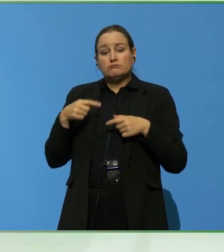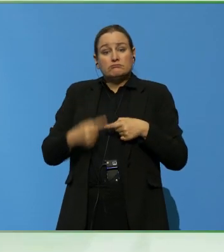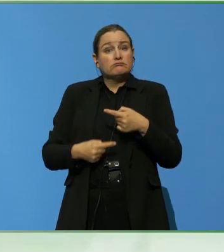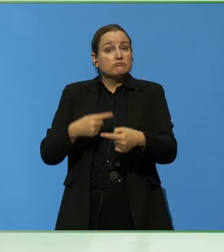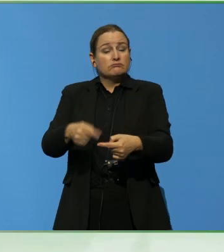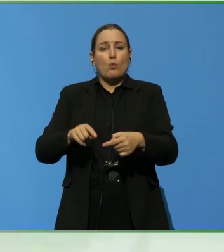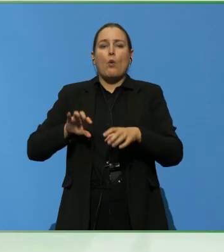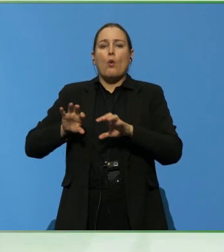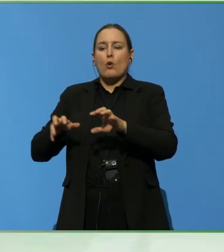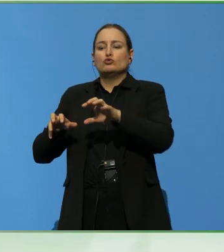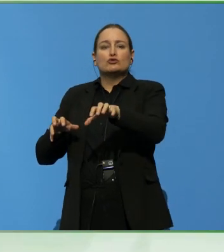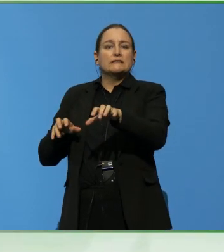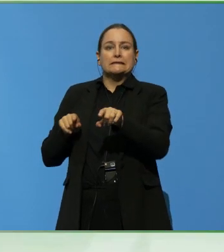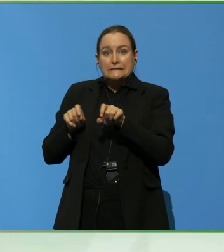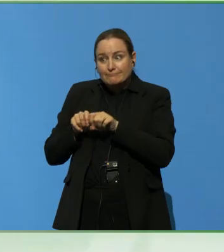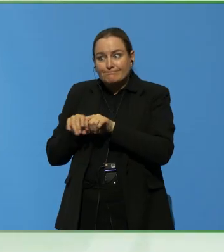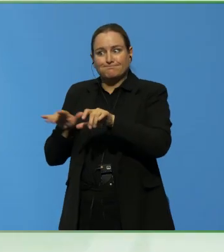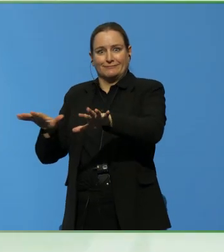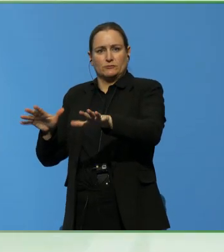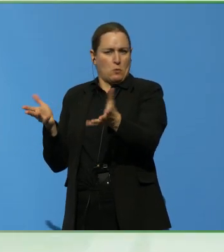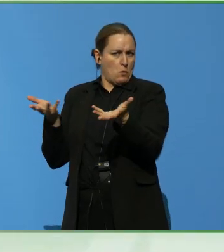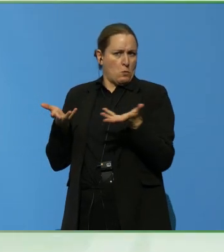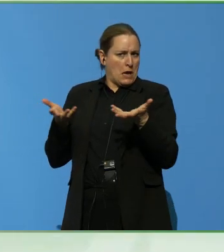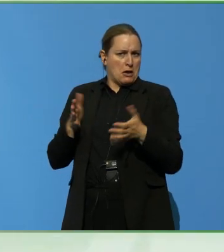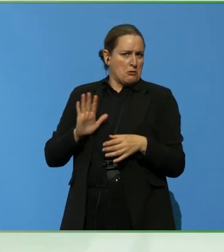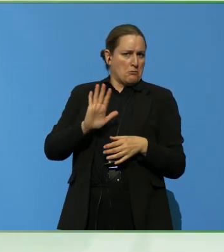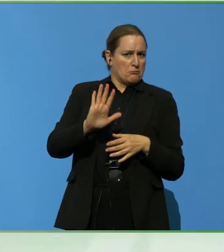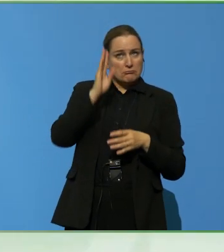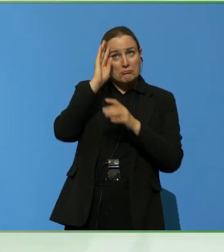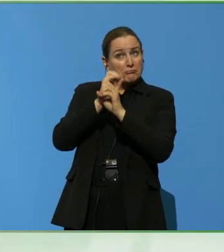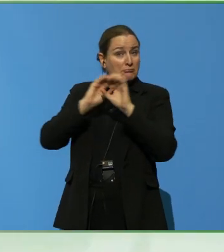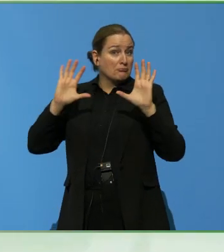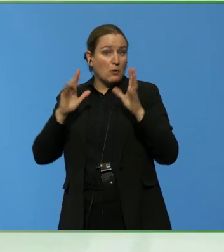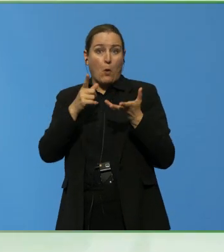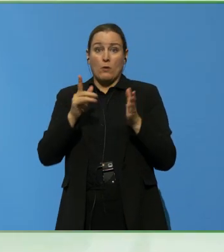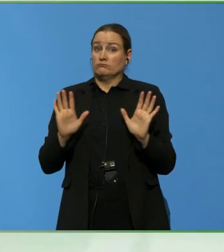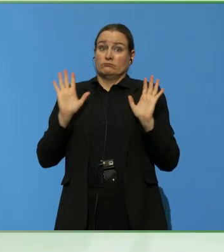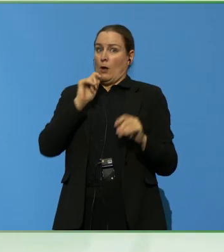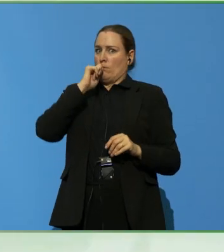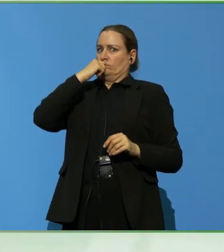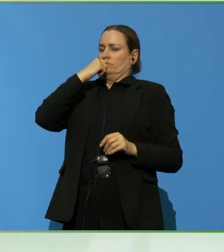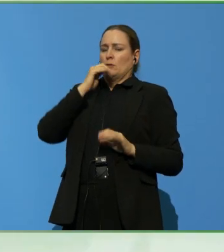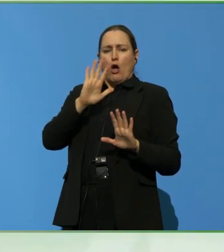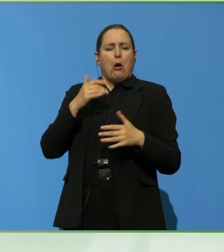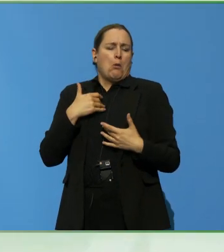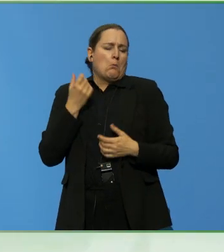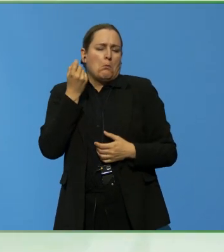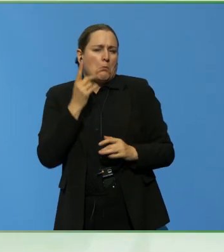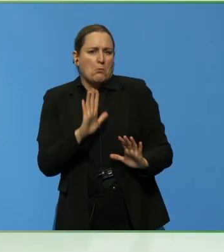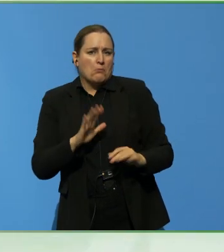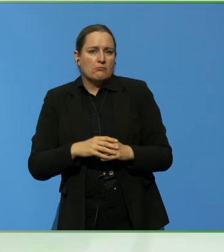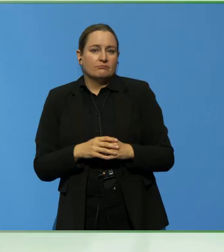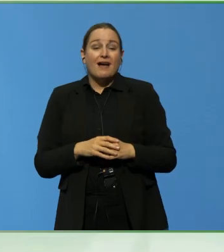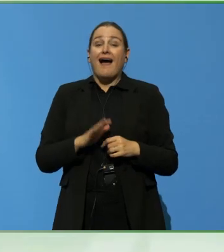app in the next few months? If you could share, or if you can't share, that's okay as well. Yes, so we have the